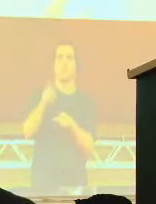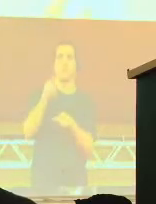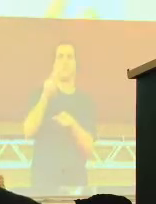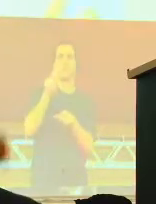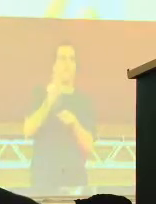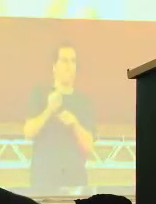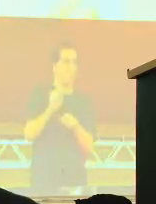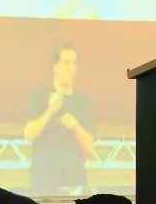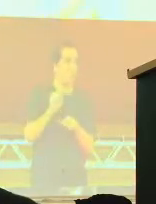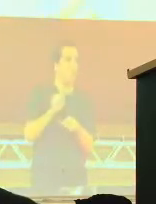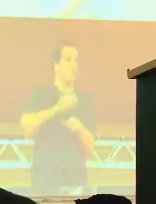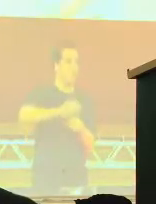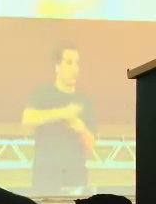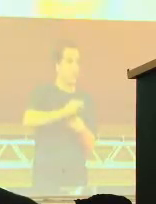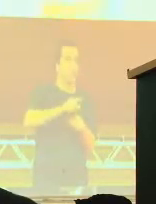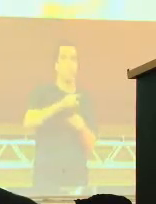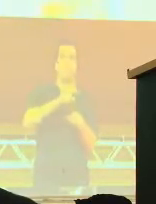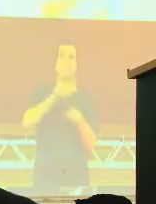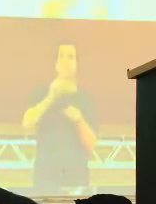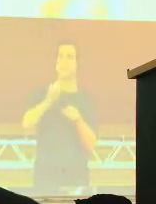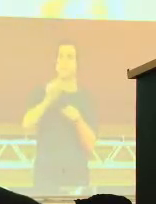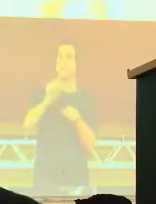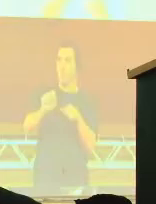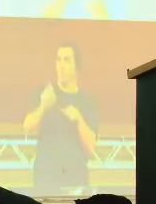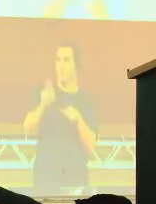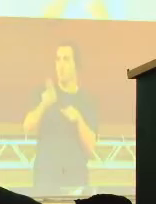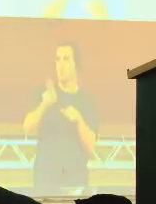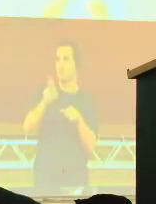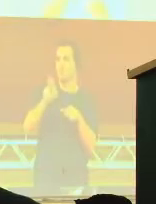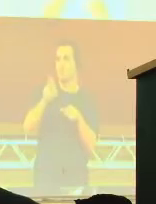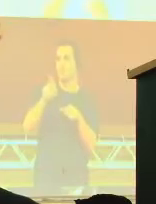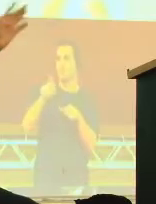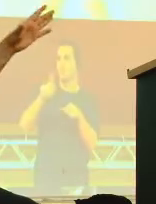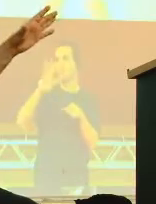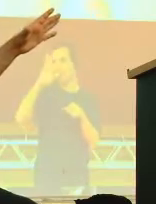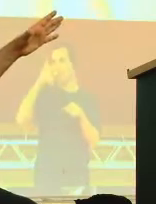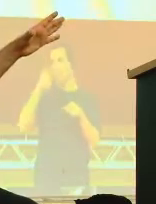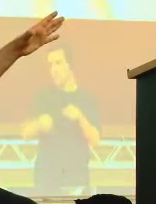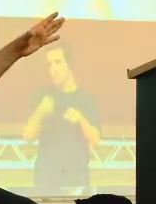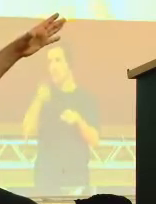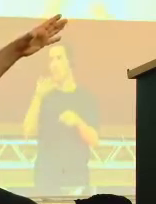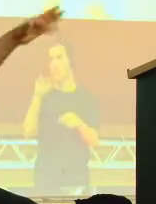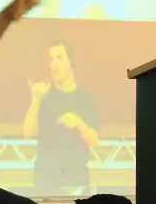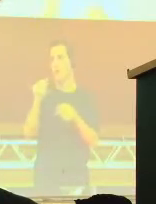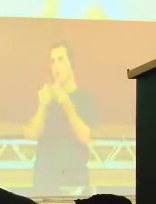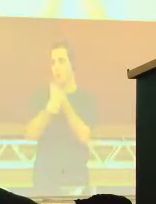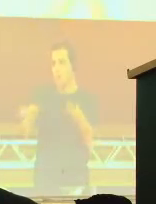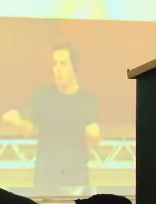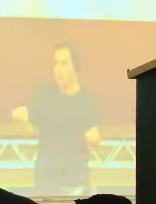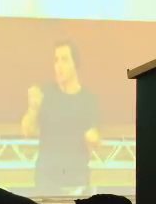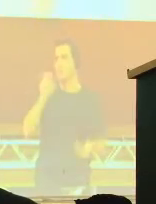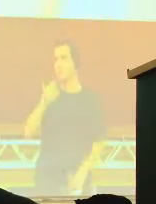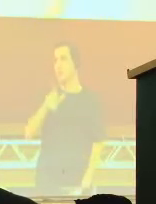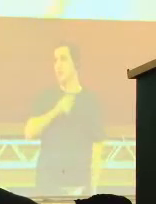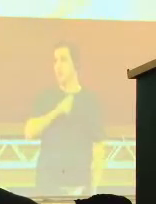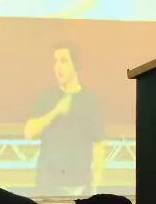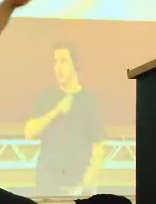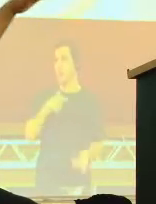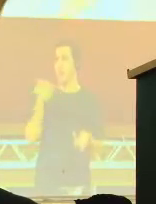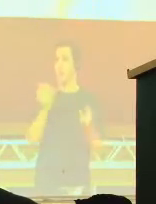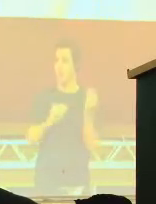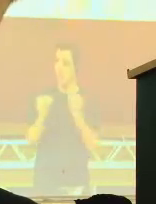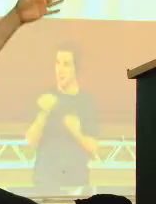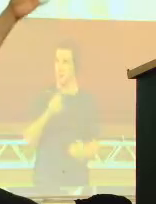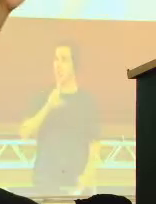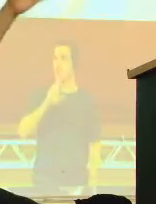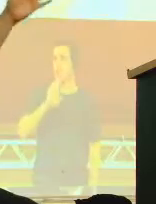redistribute, and I can decide what I want to redistribute. So if there's a repository and some group of